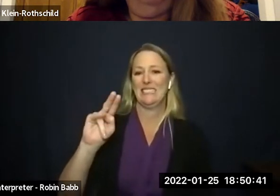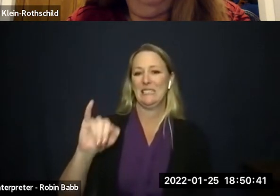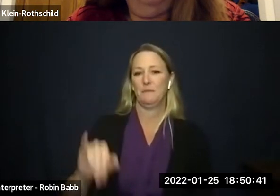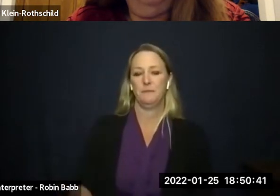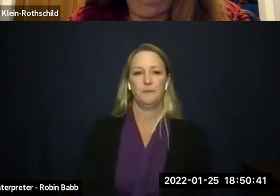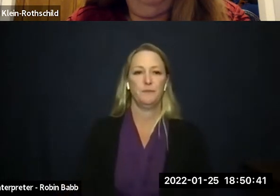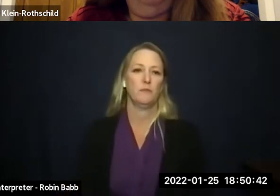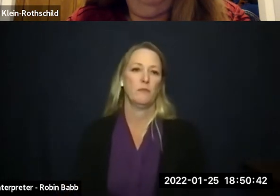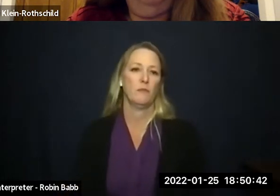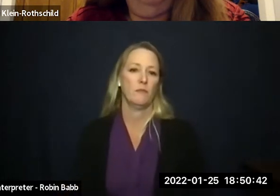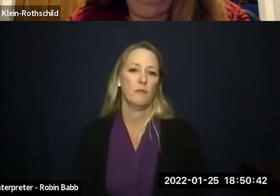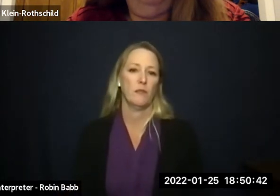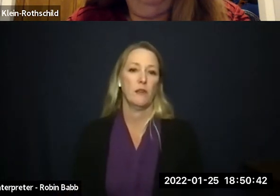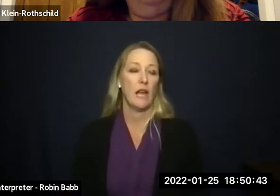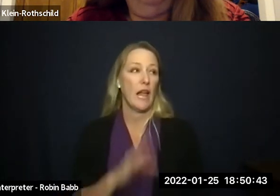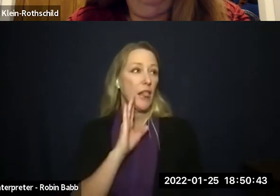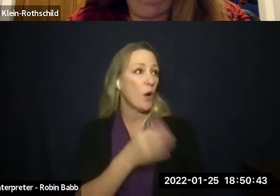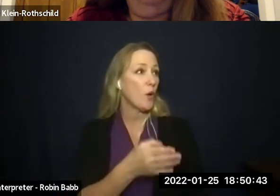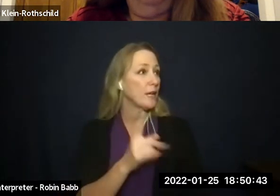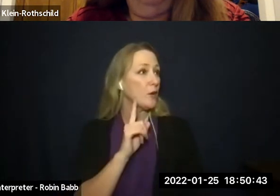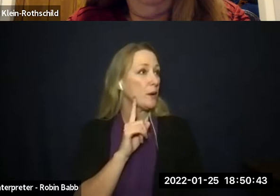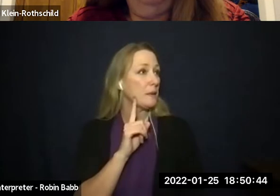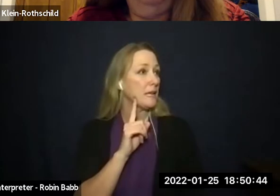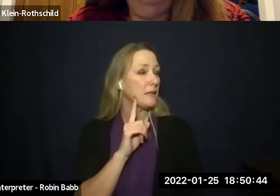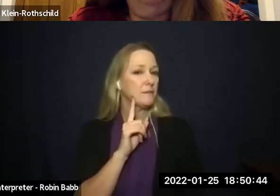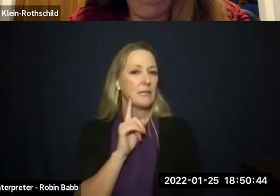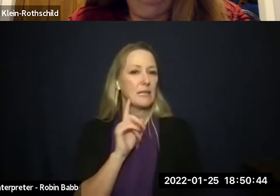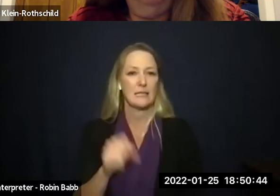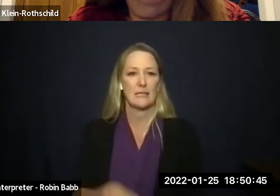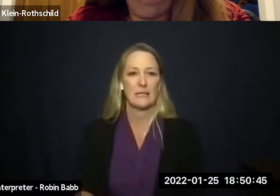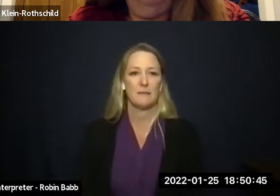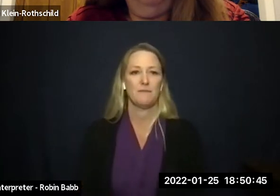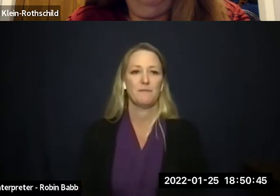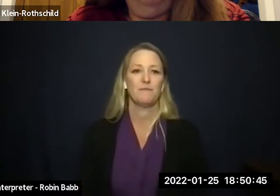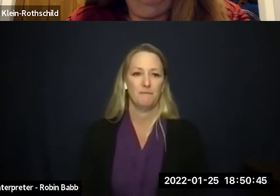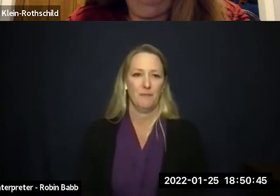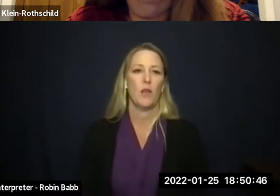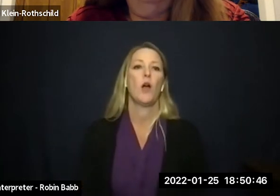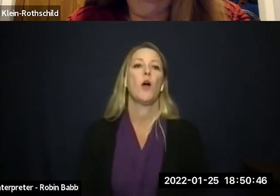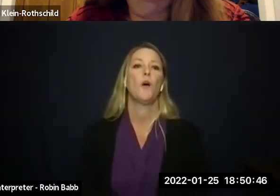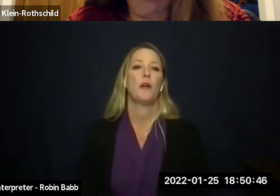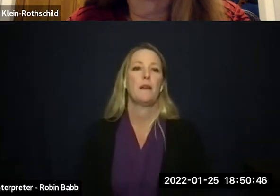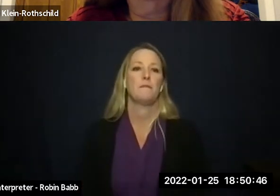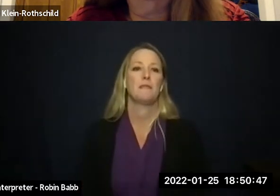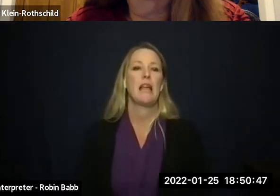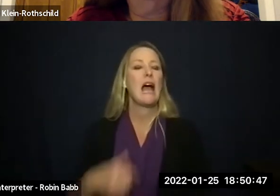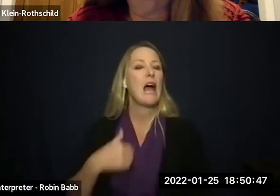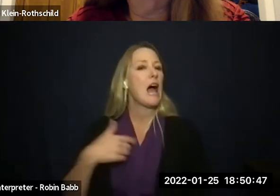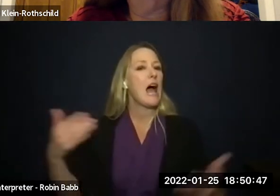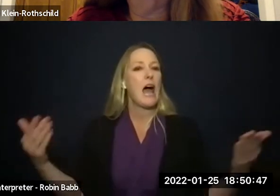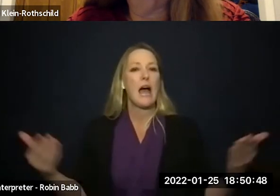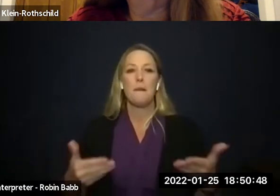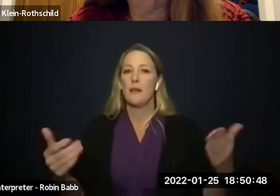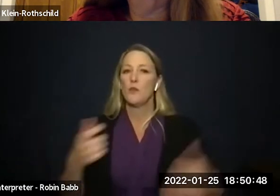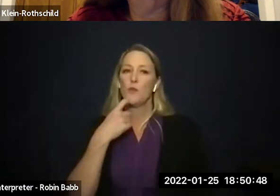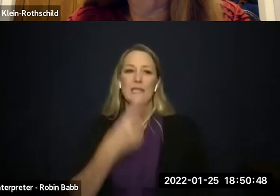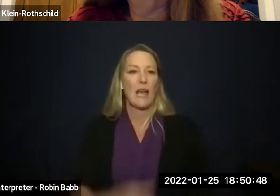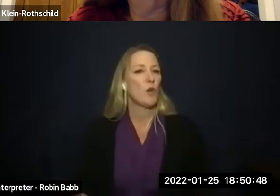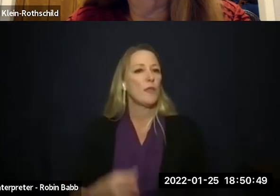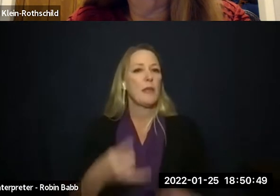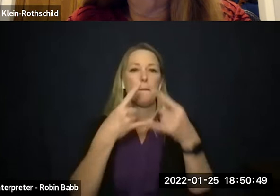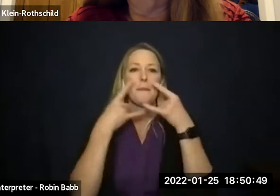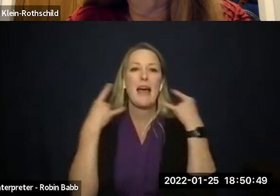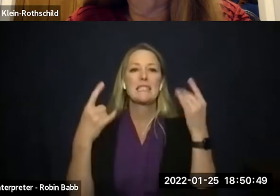badastini hello can you hear me yes okay um i'm just here to say that this mask